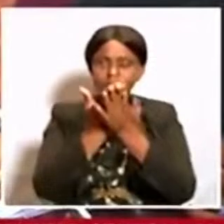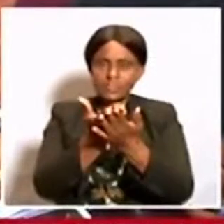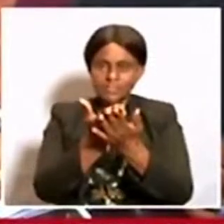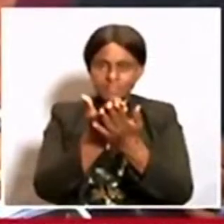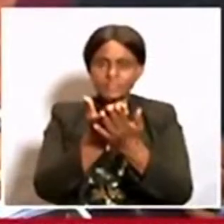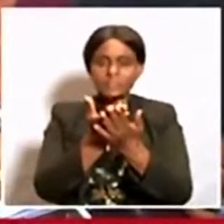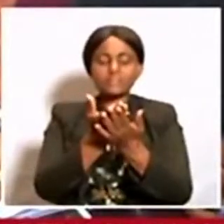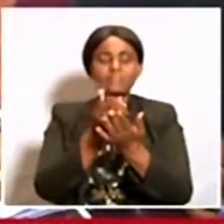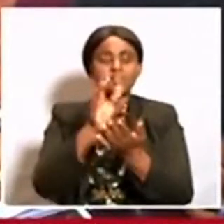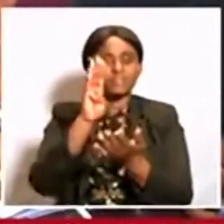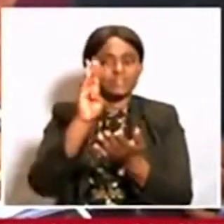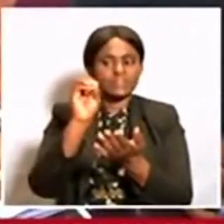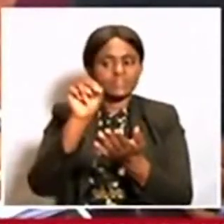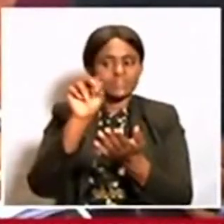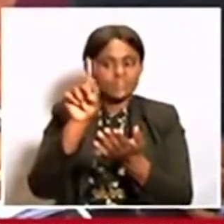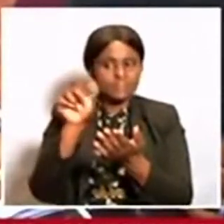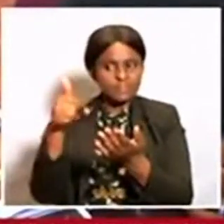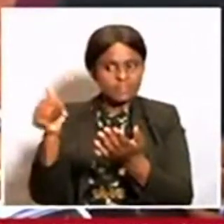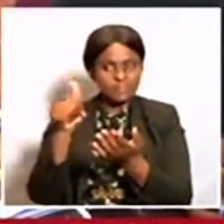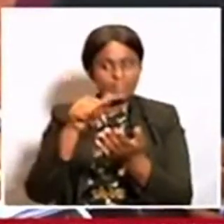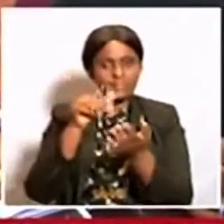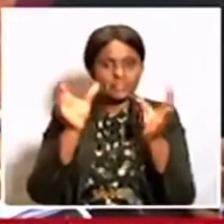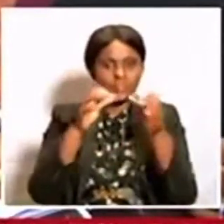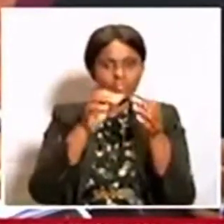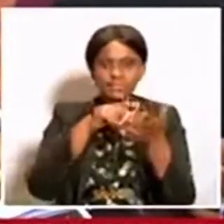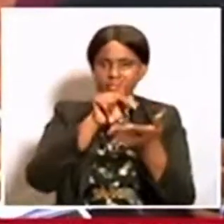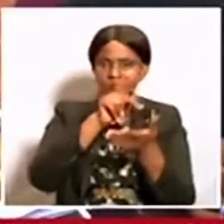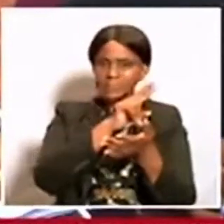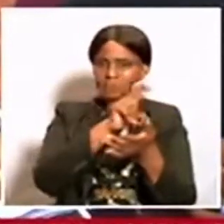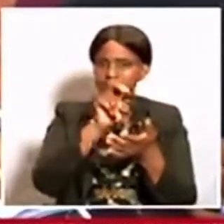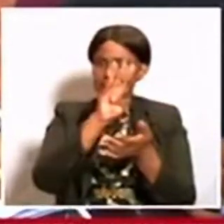adverse bond, the Council paid